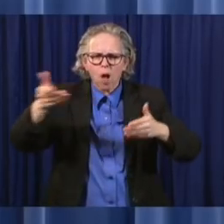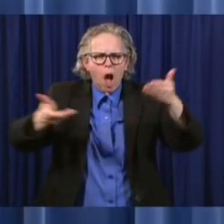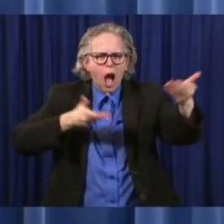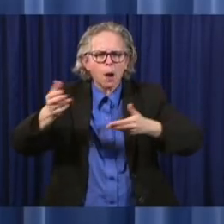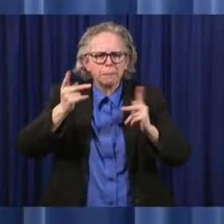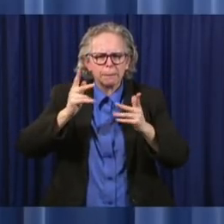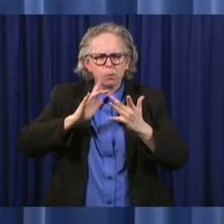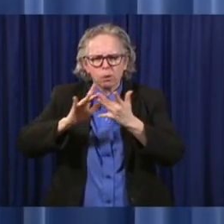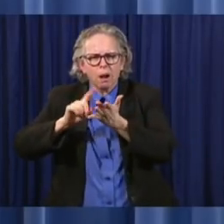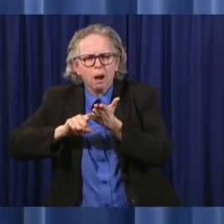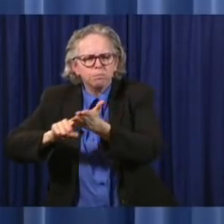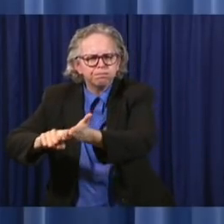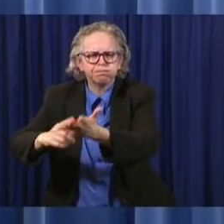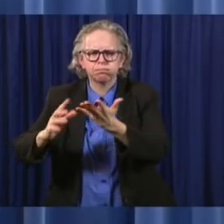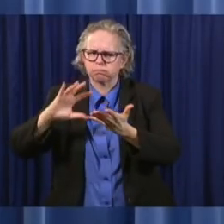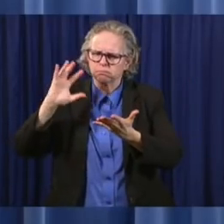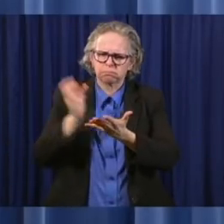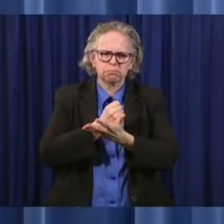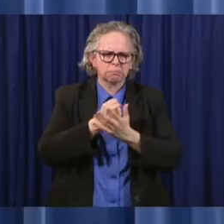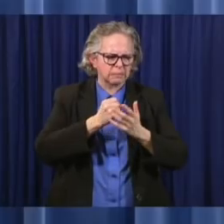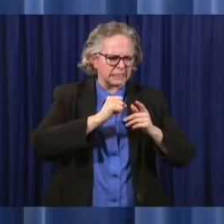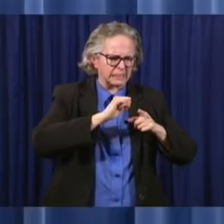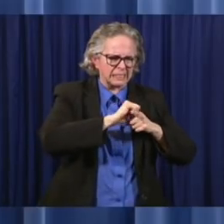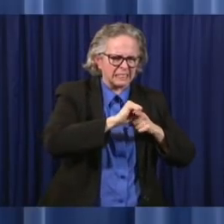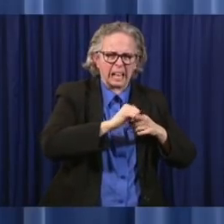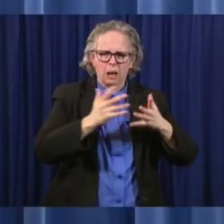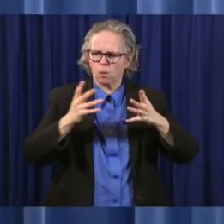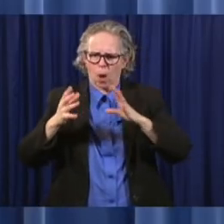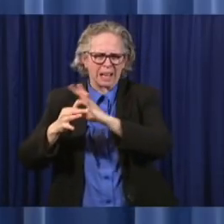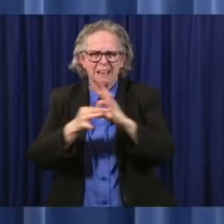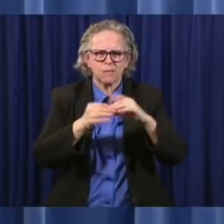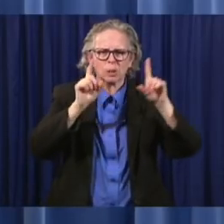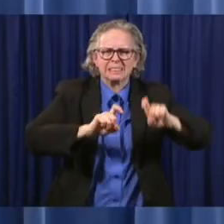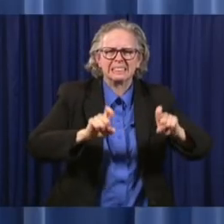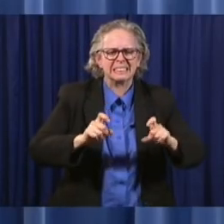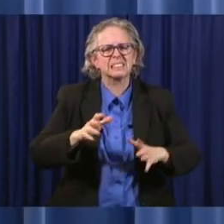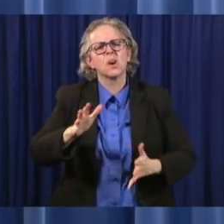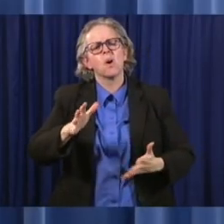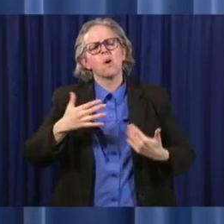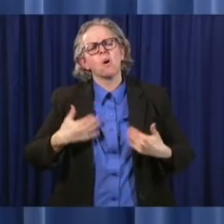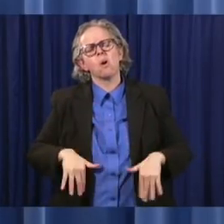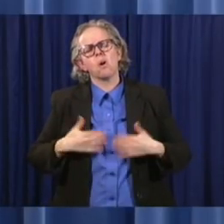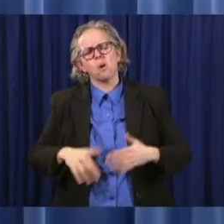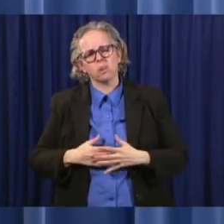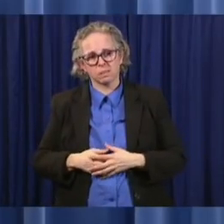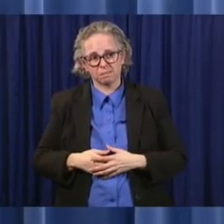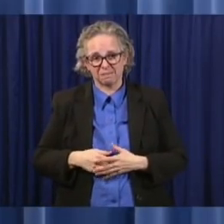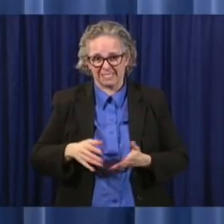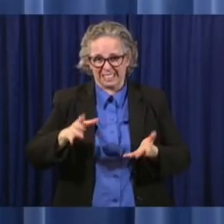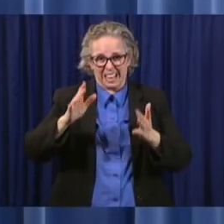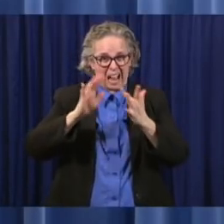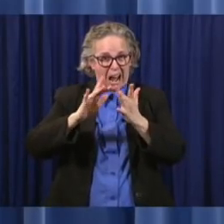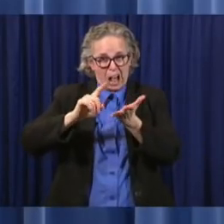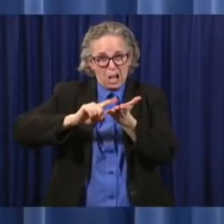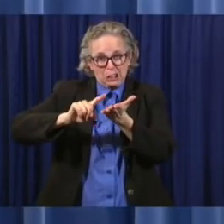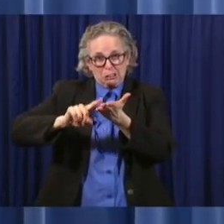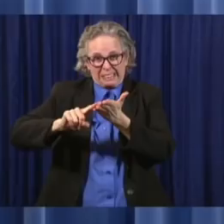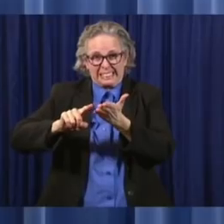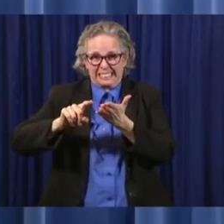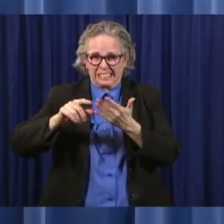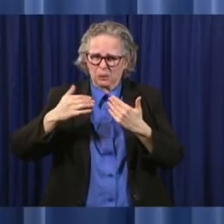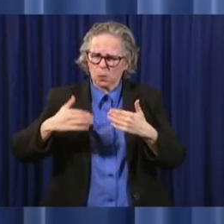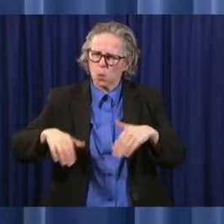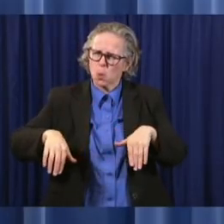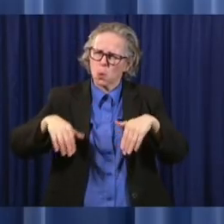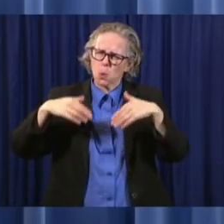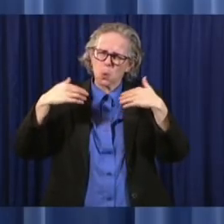testing, utilize the tracing. And the tracing, as we've talked about, is probably as old as the Middle Ages, or